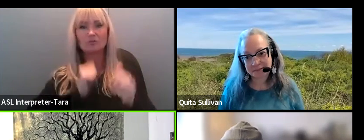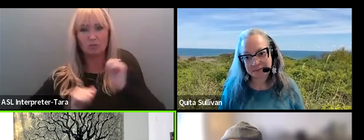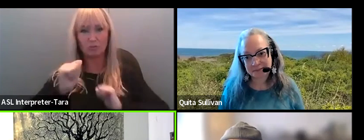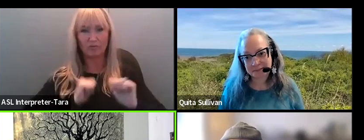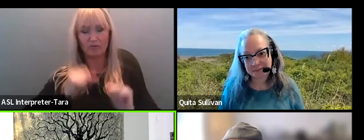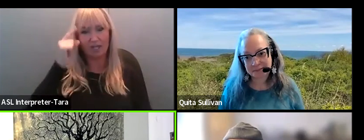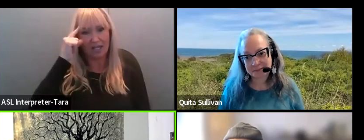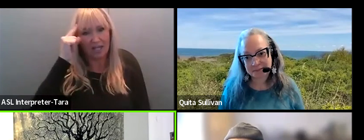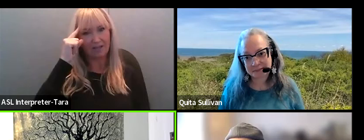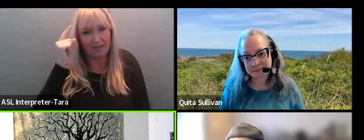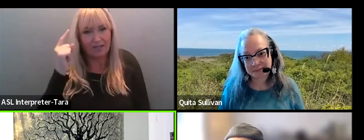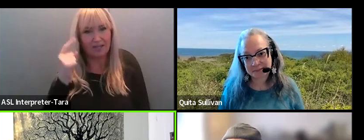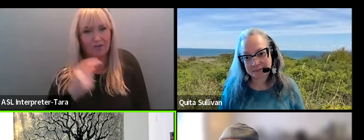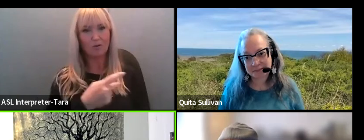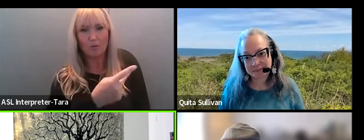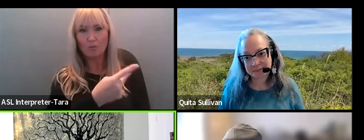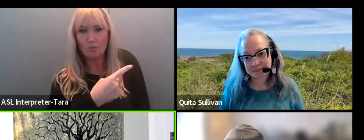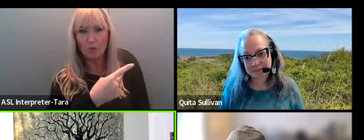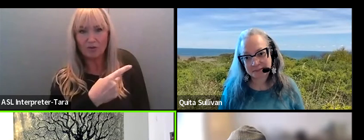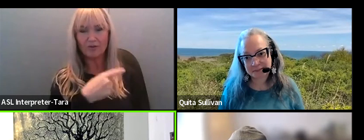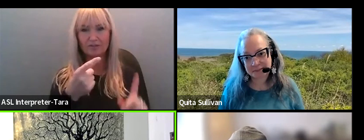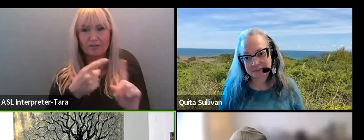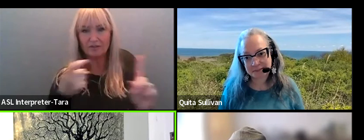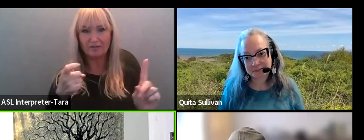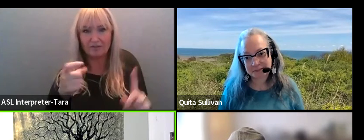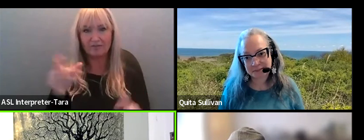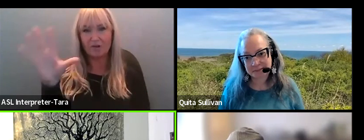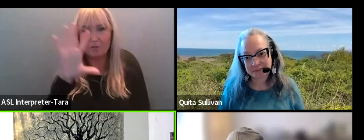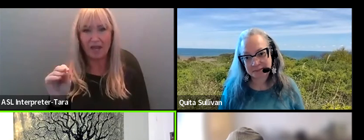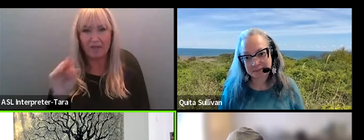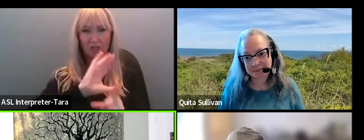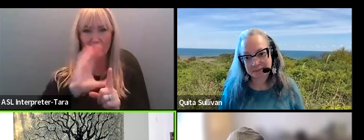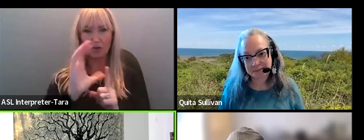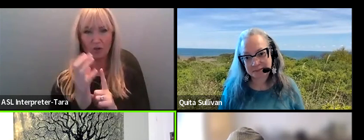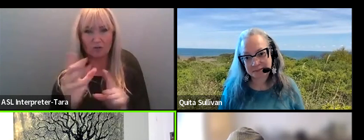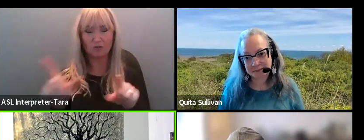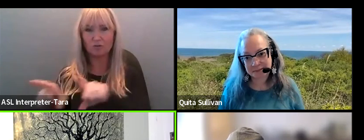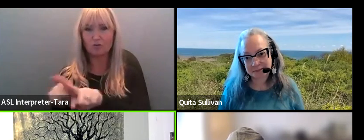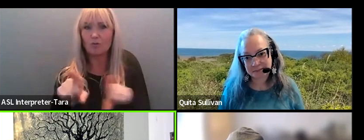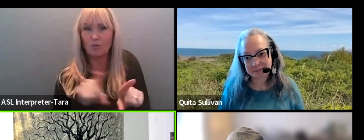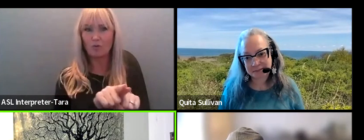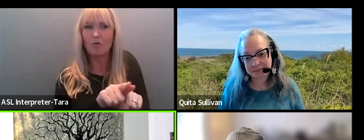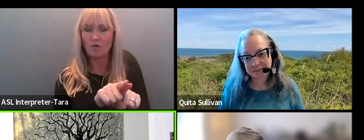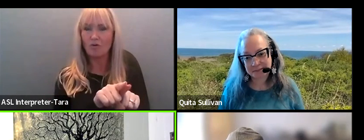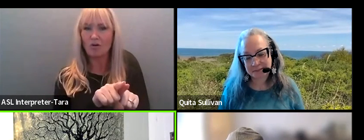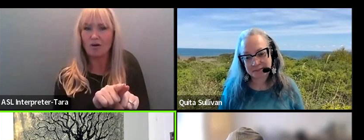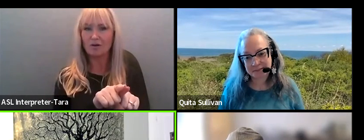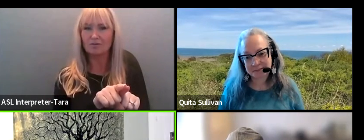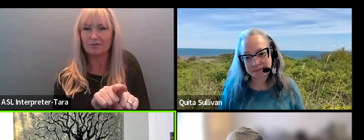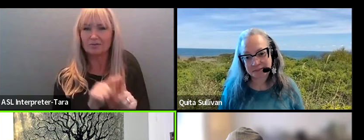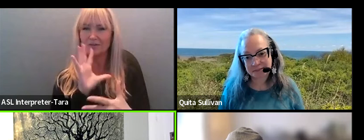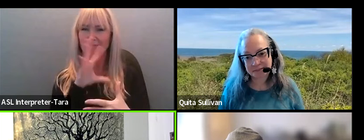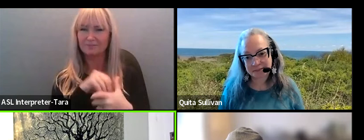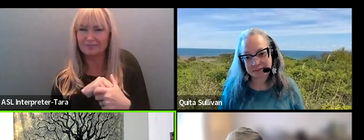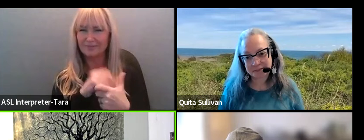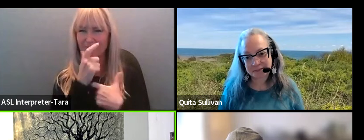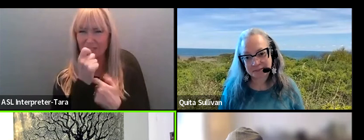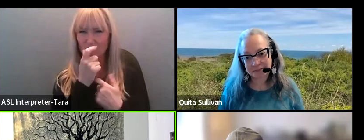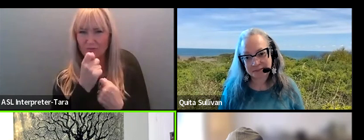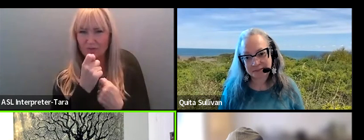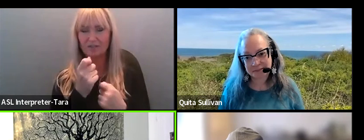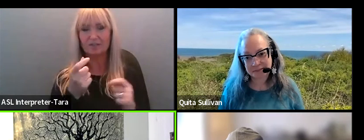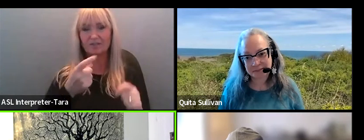us coming from African cultures also played an interesting role, even though we're from